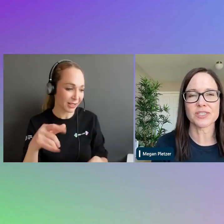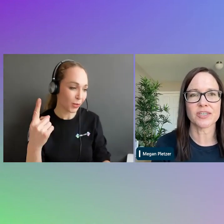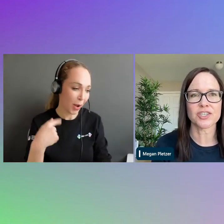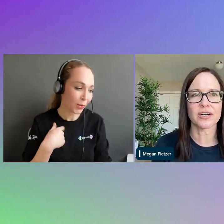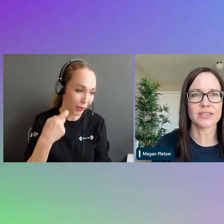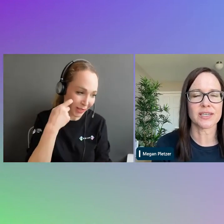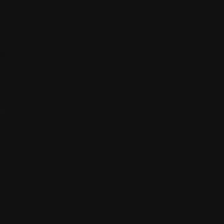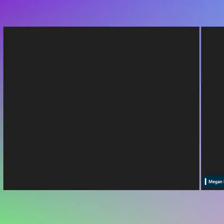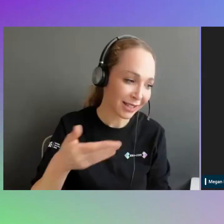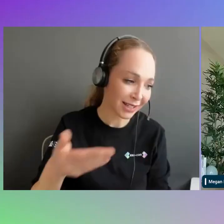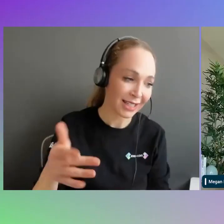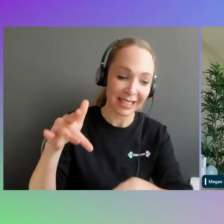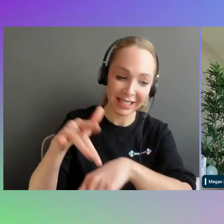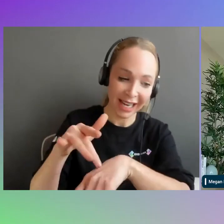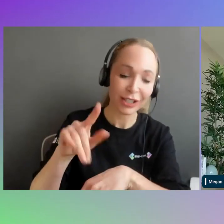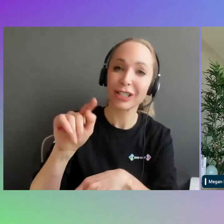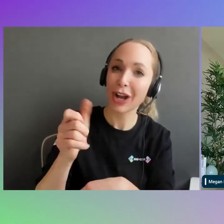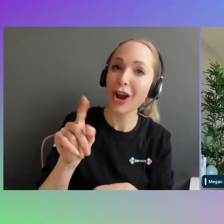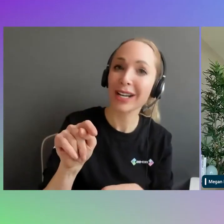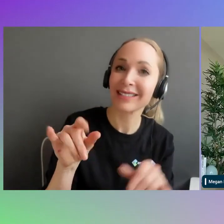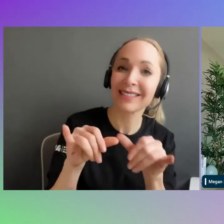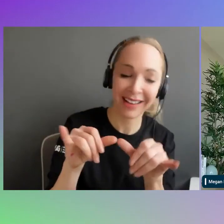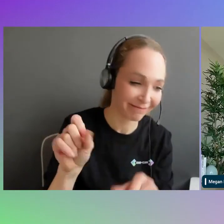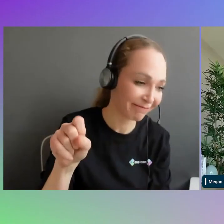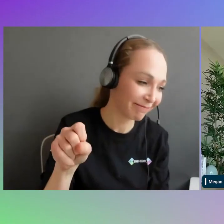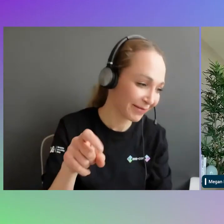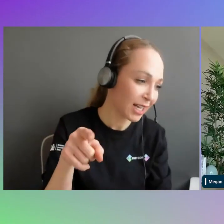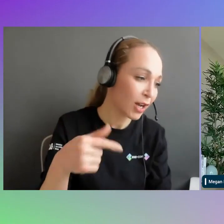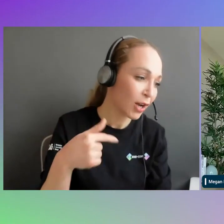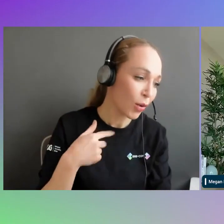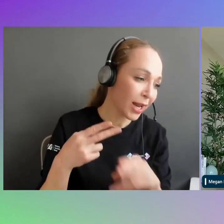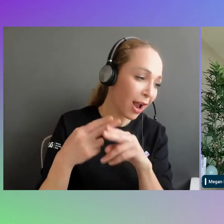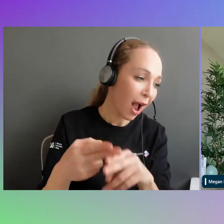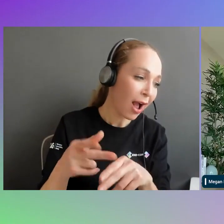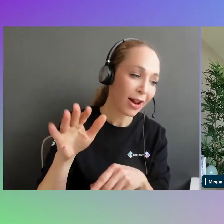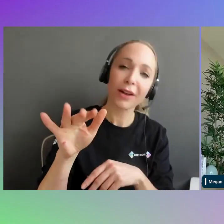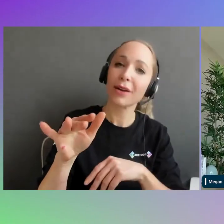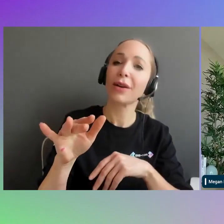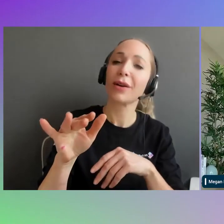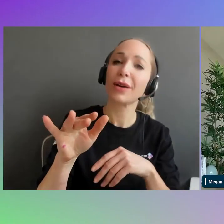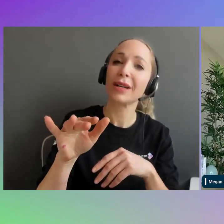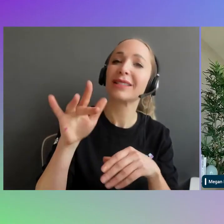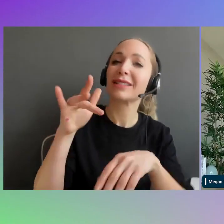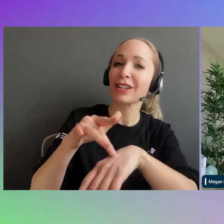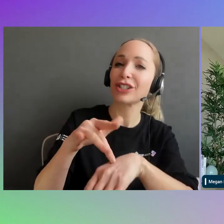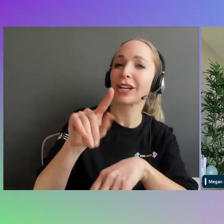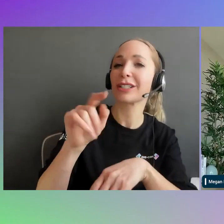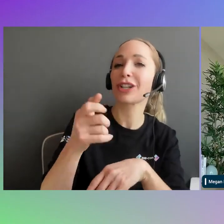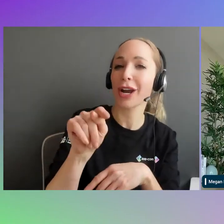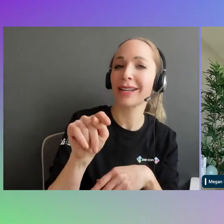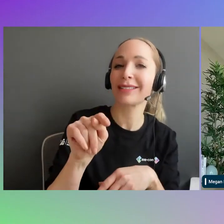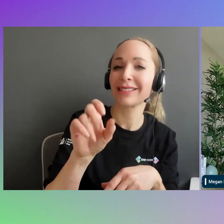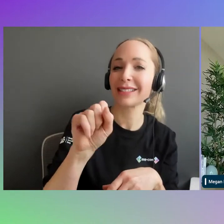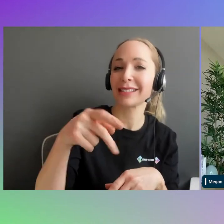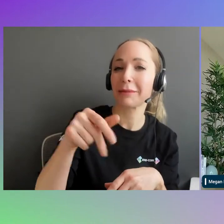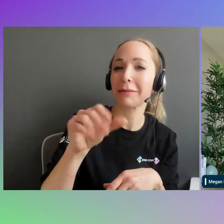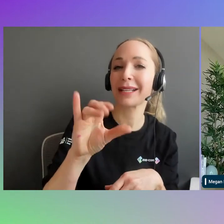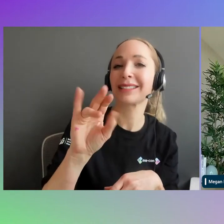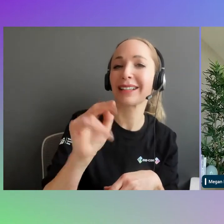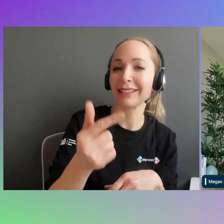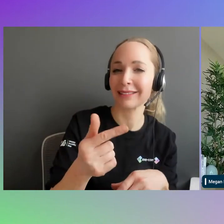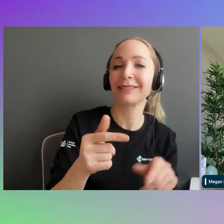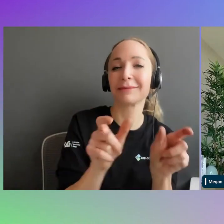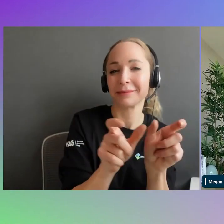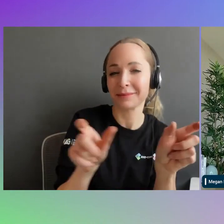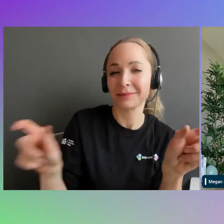introduced was touch target size. What we call it it's touch target spacing as well. So it's testing for it's not